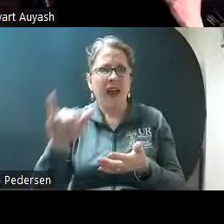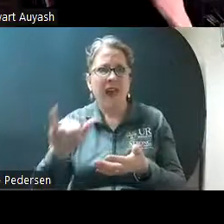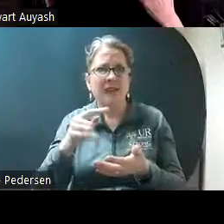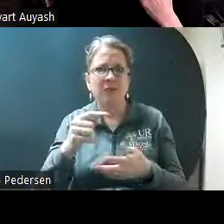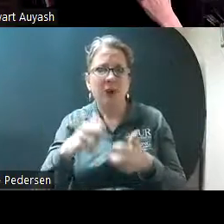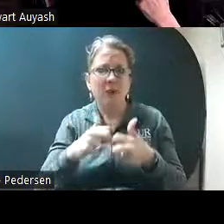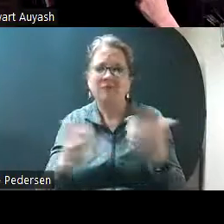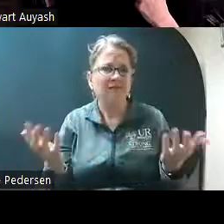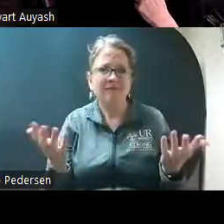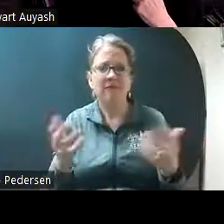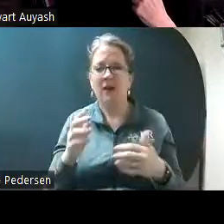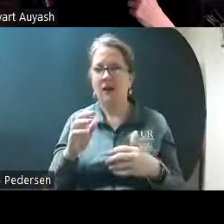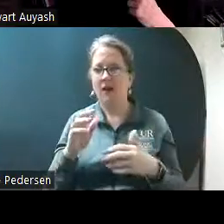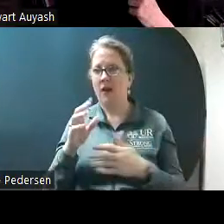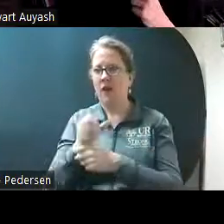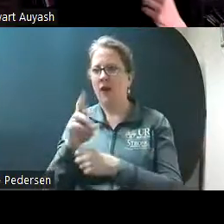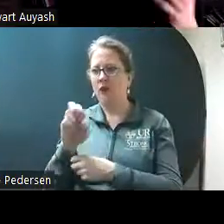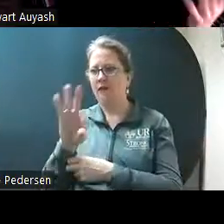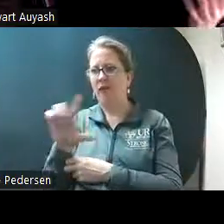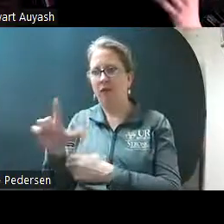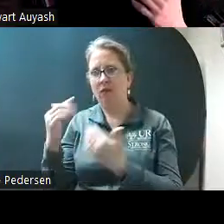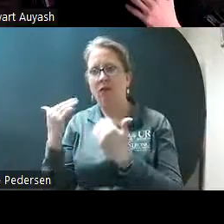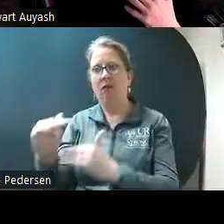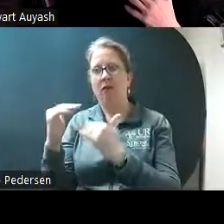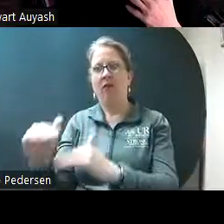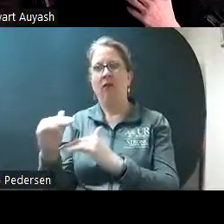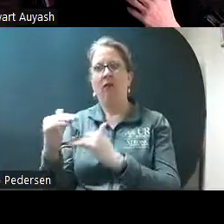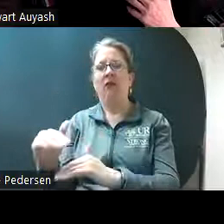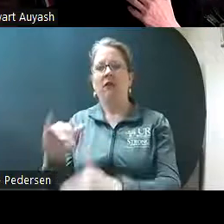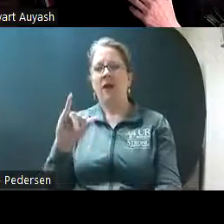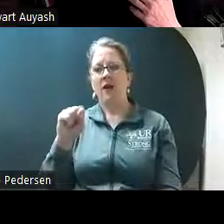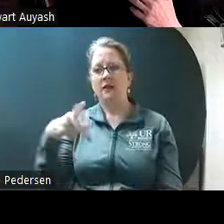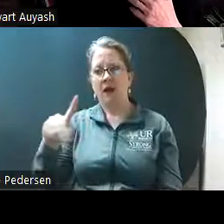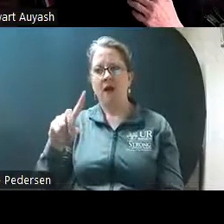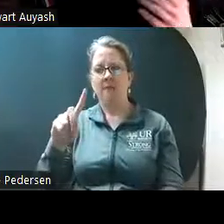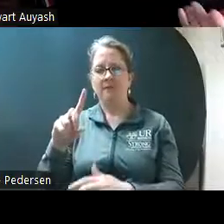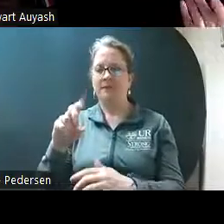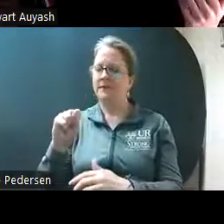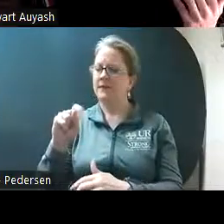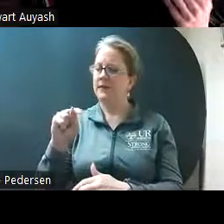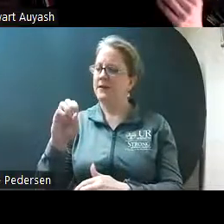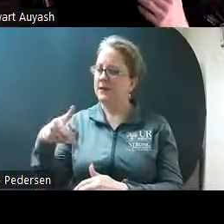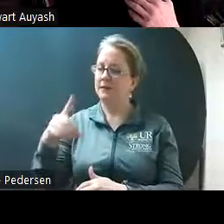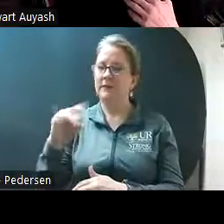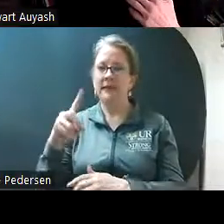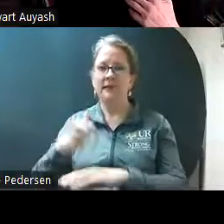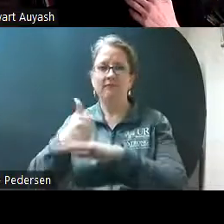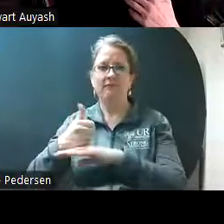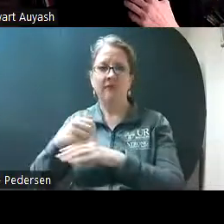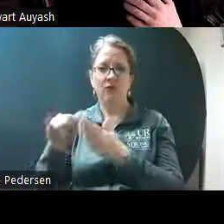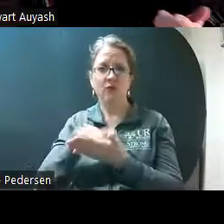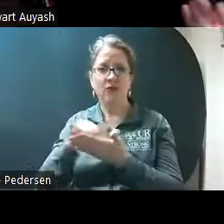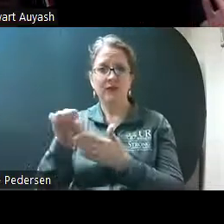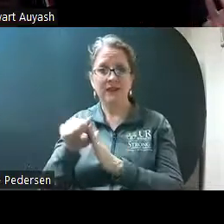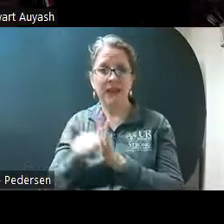getting refills and the restrictions that iStop placed in New York, for example, and the difficulties of managing the side effects